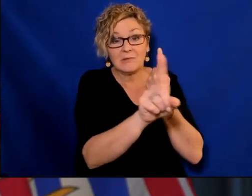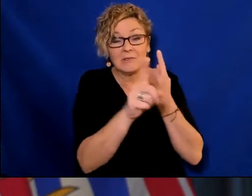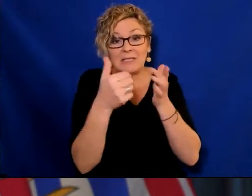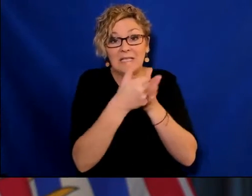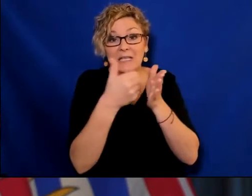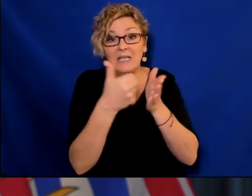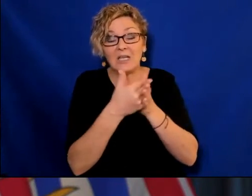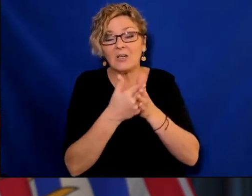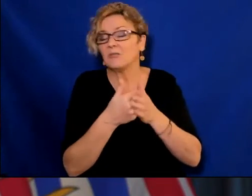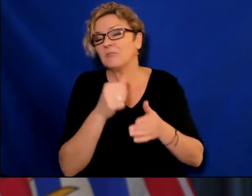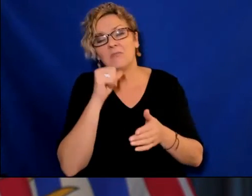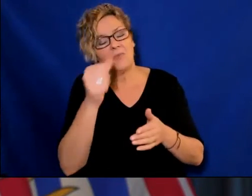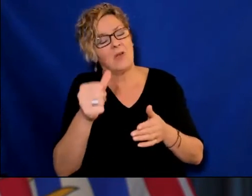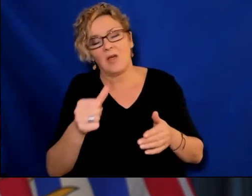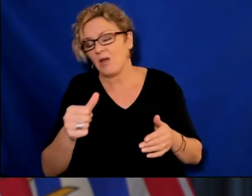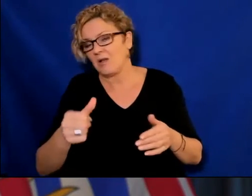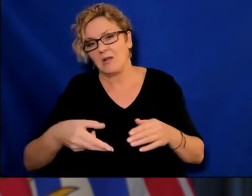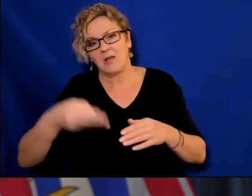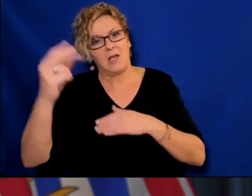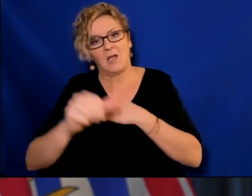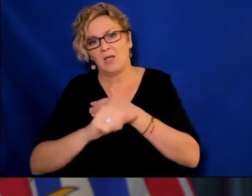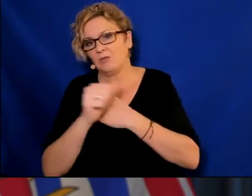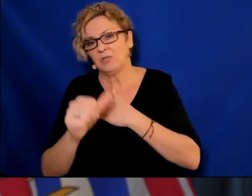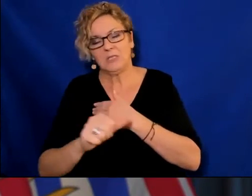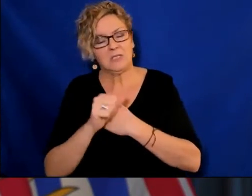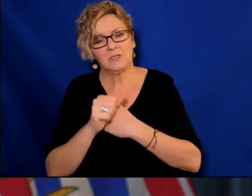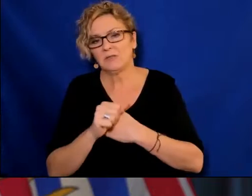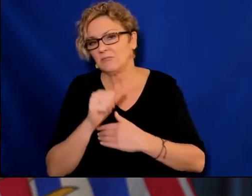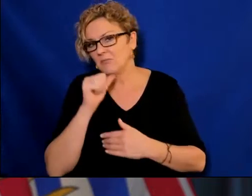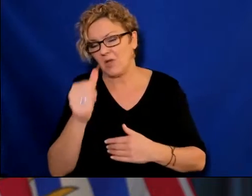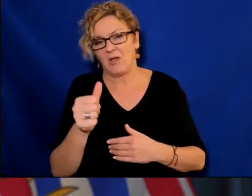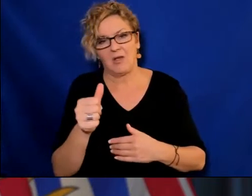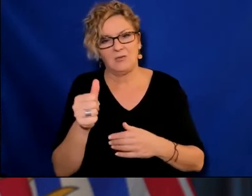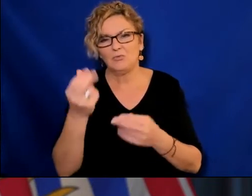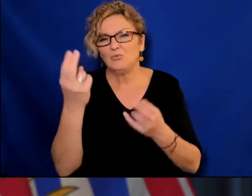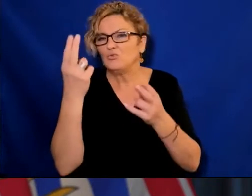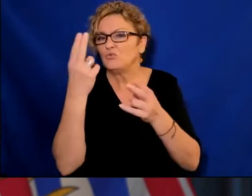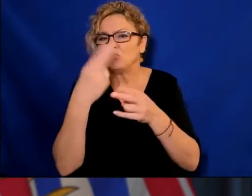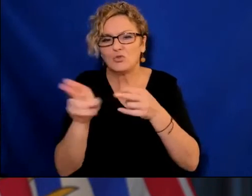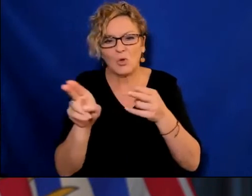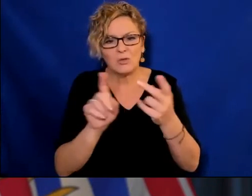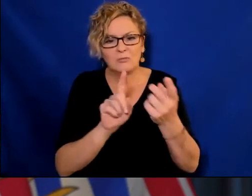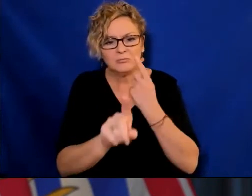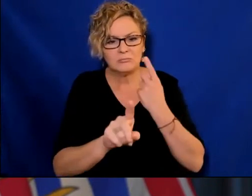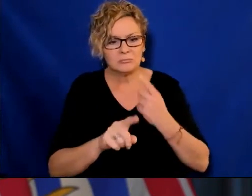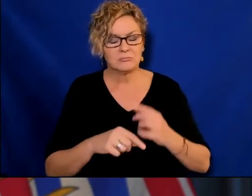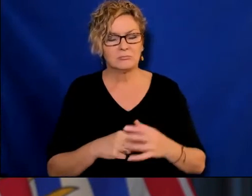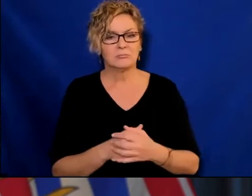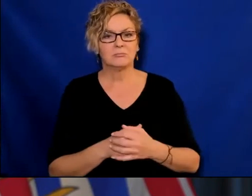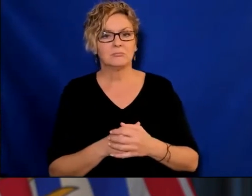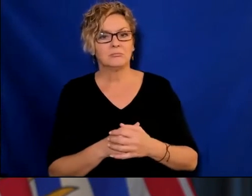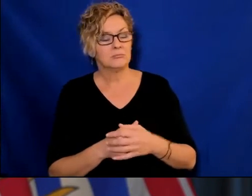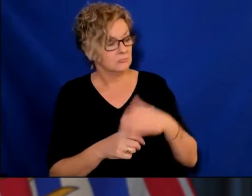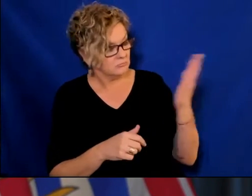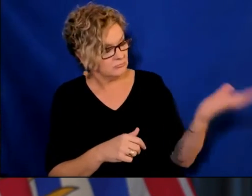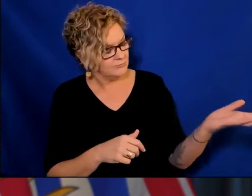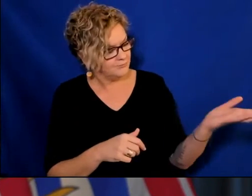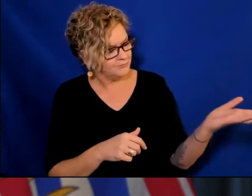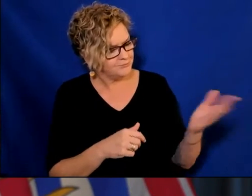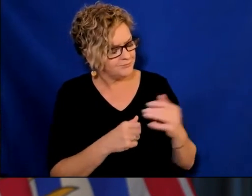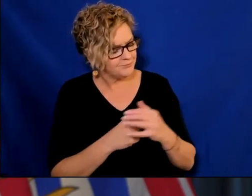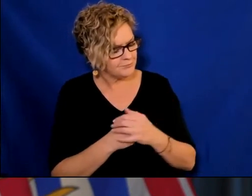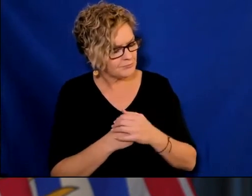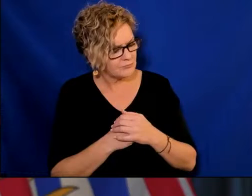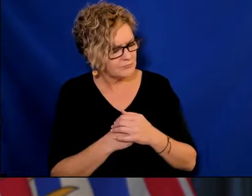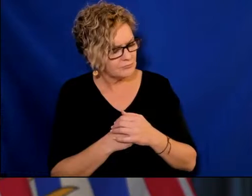Yes, a little more detail on Christmas bubbles and who we have over to our homes. Is it strictly just who already lives in your